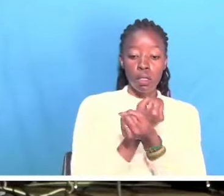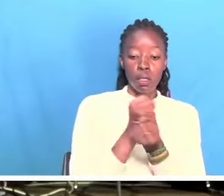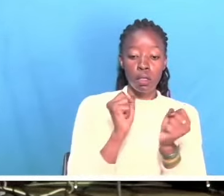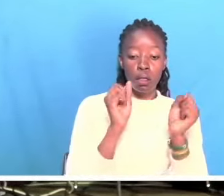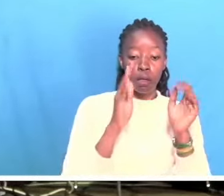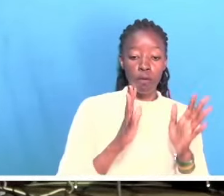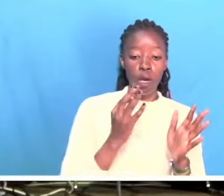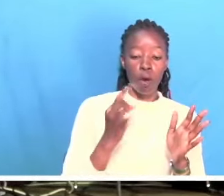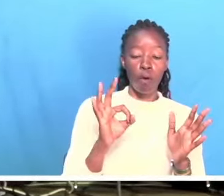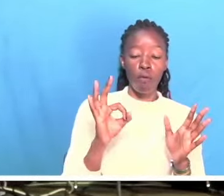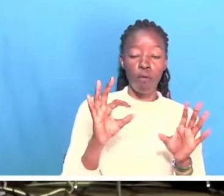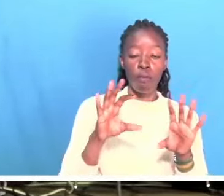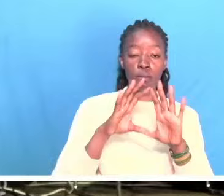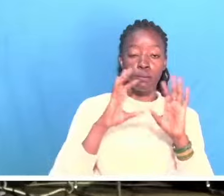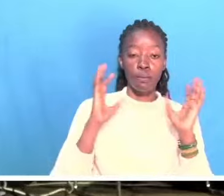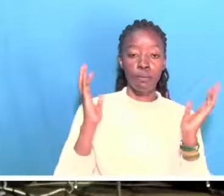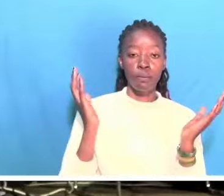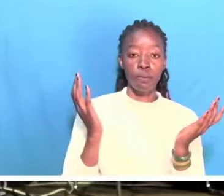world.